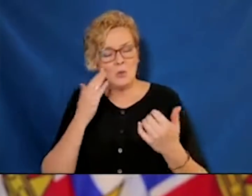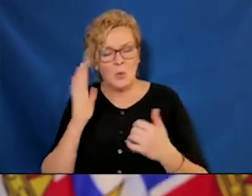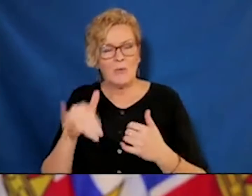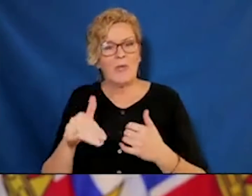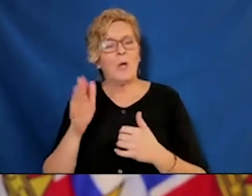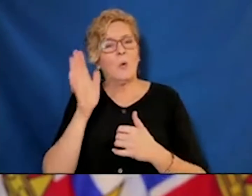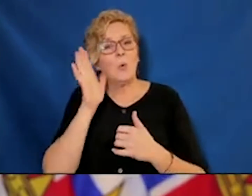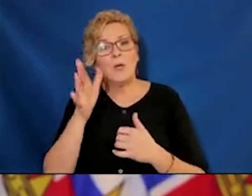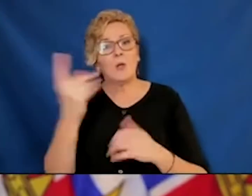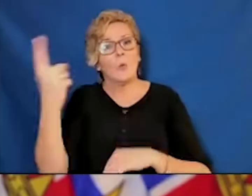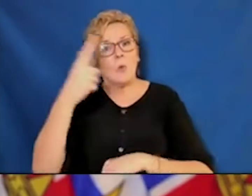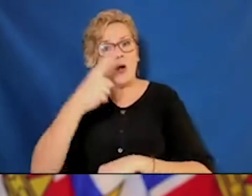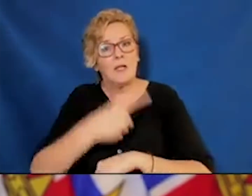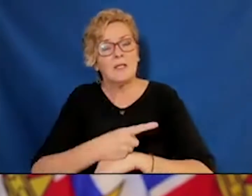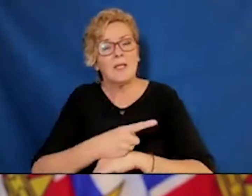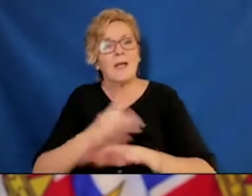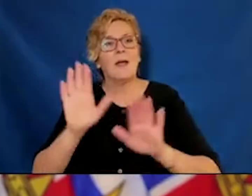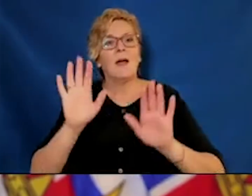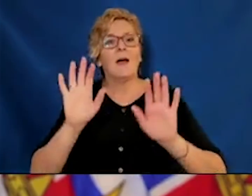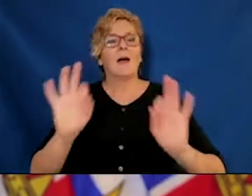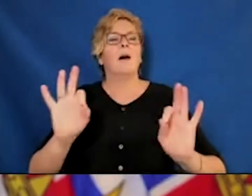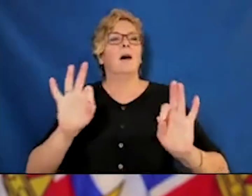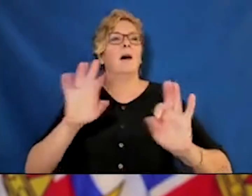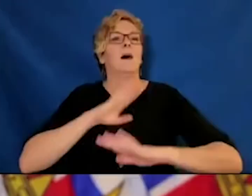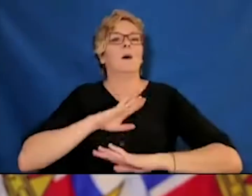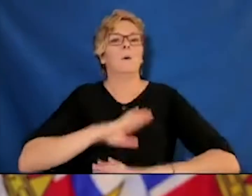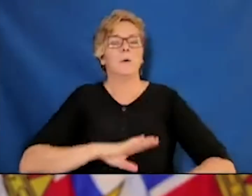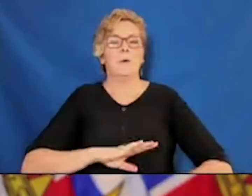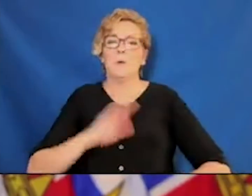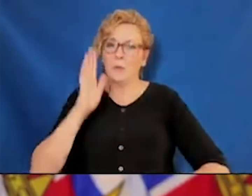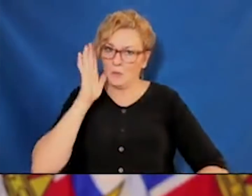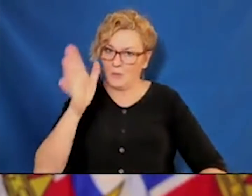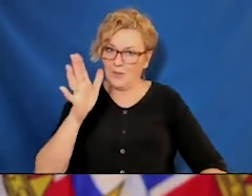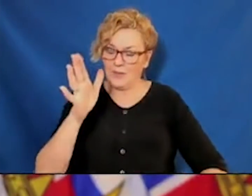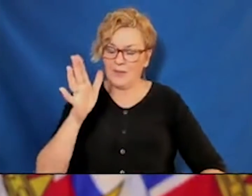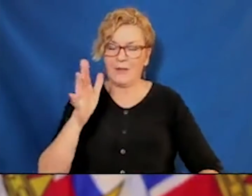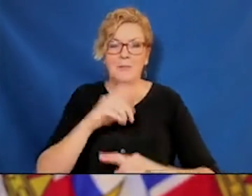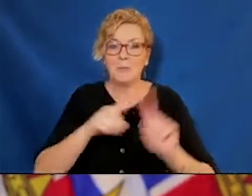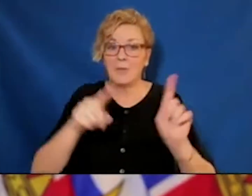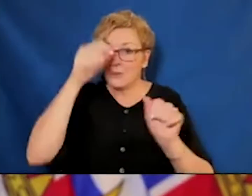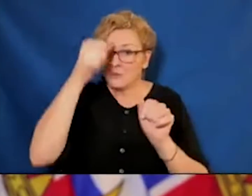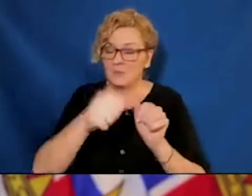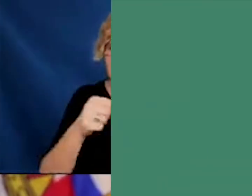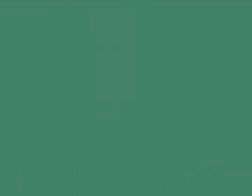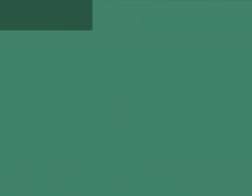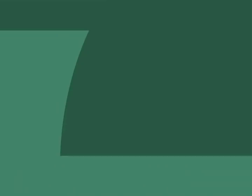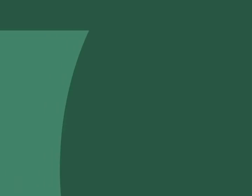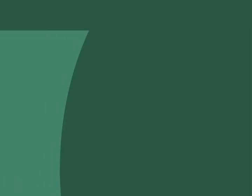remembering to be kind, to be calm, and to be safe. Thank you.